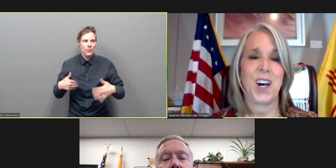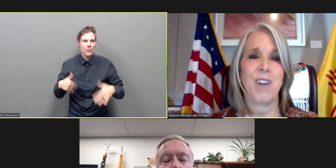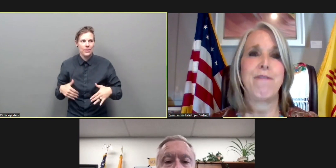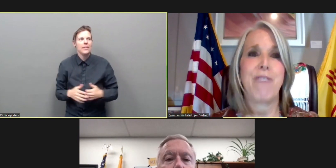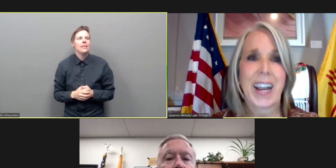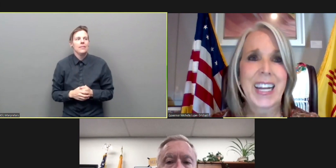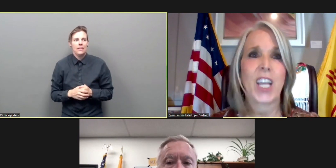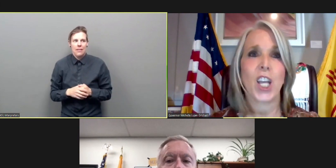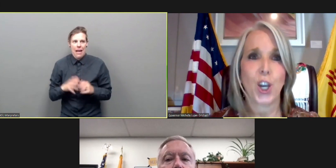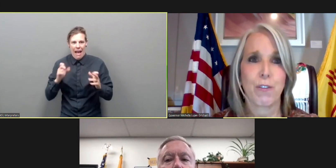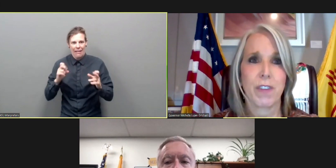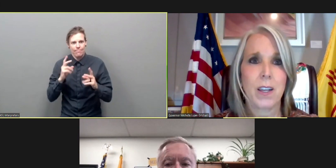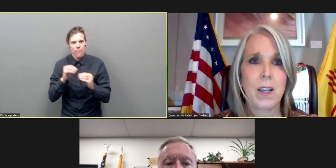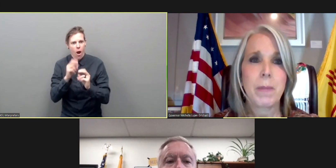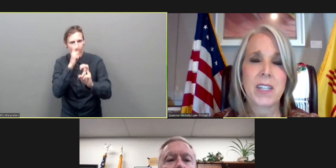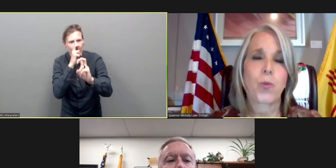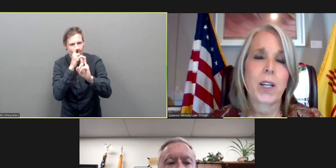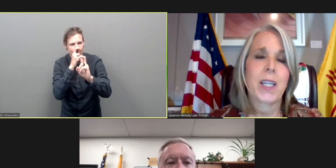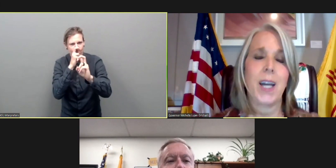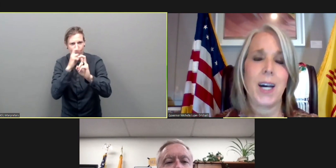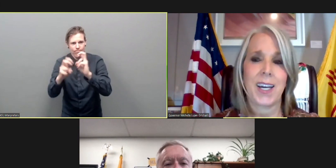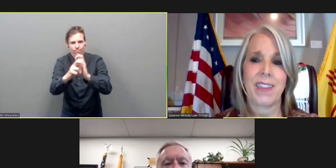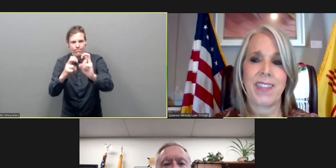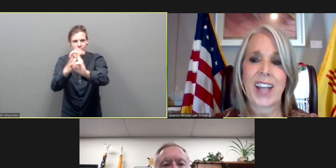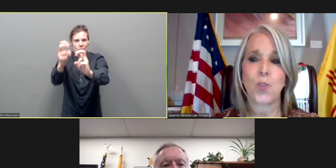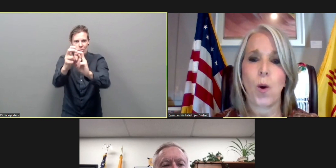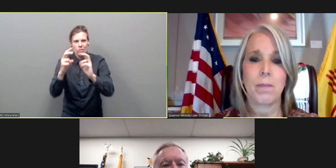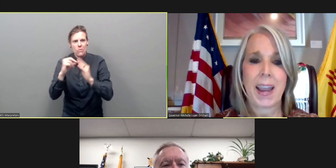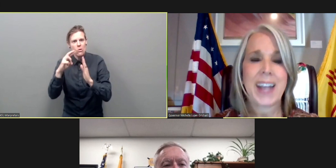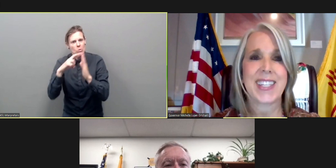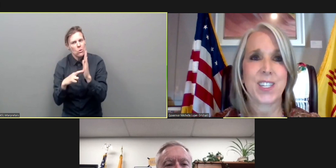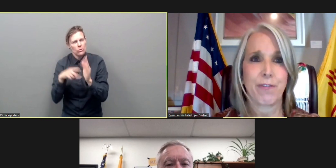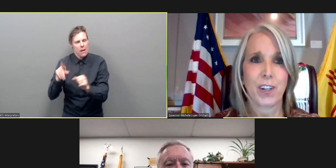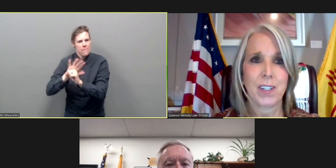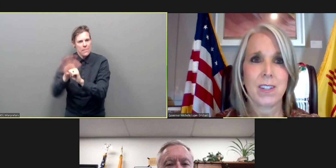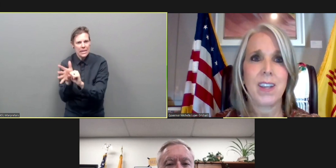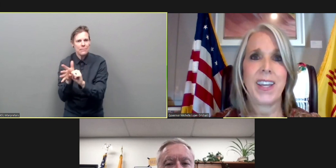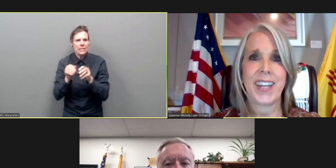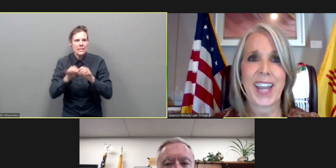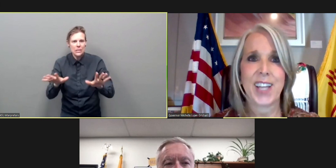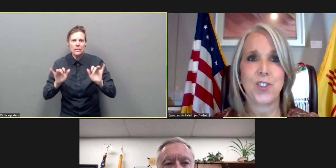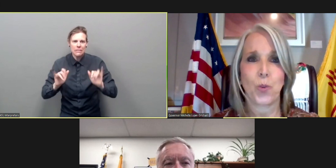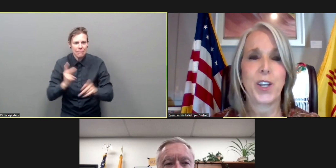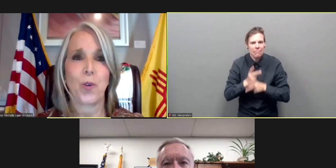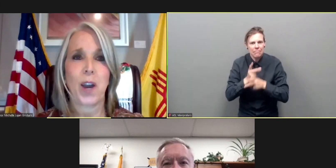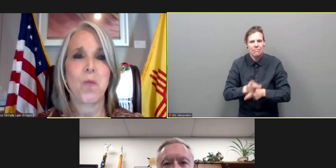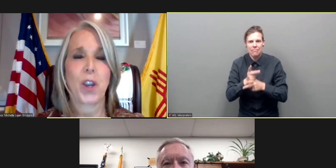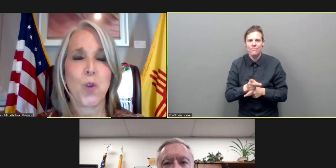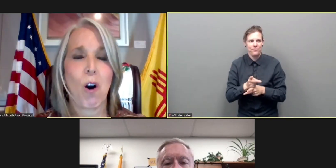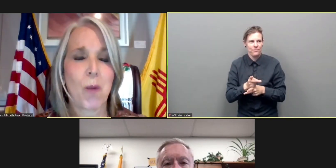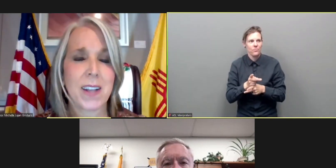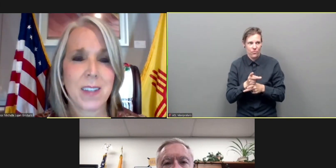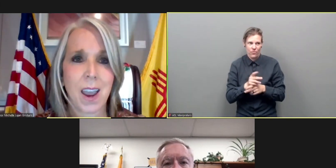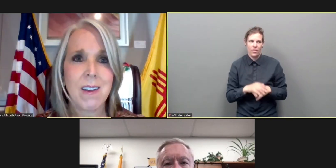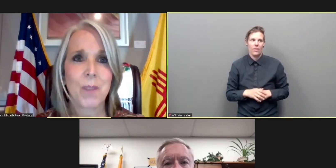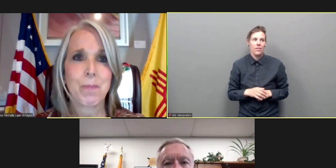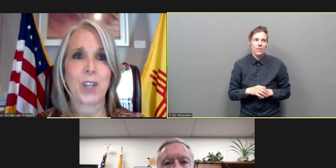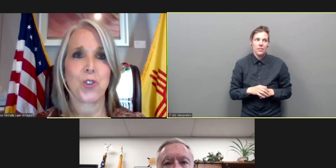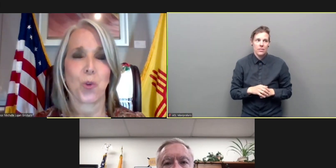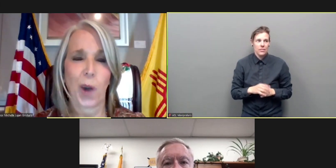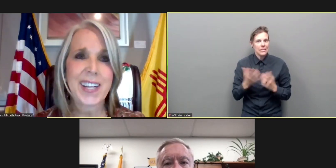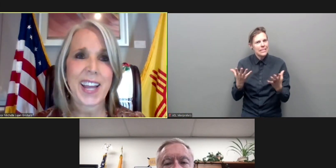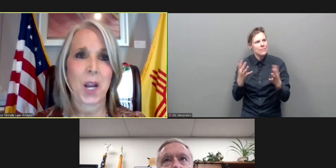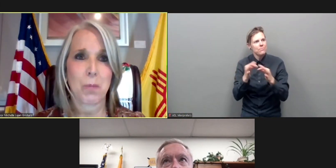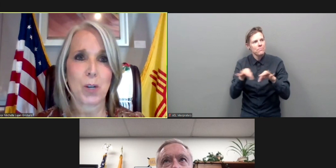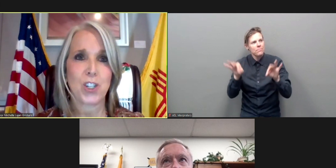at fighting COVID, because really that's what makes the difference. And again, to reiterate what you always say, because